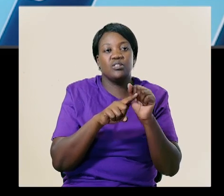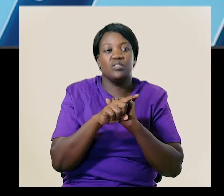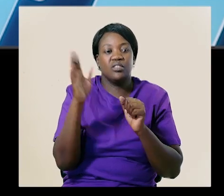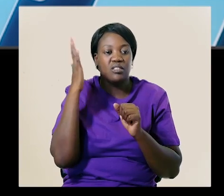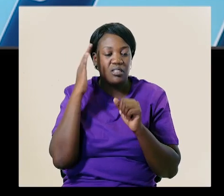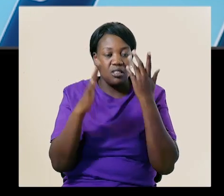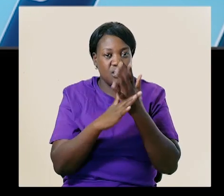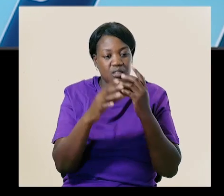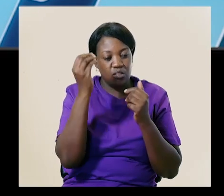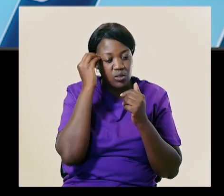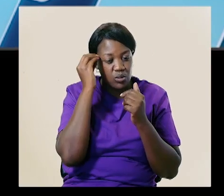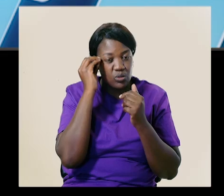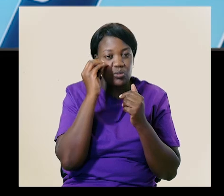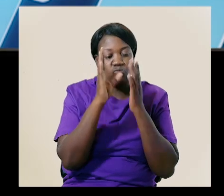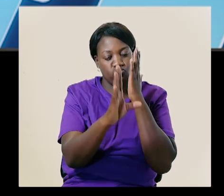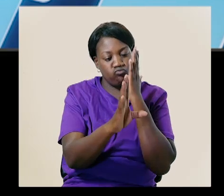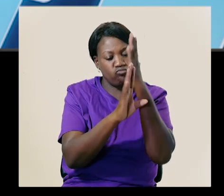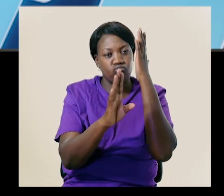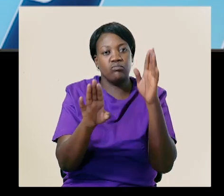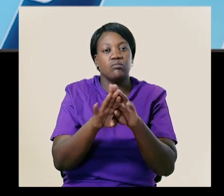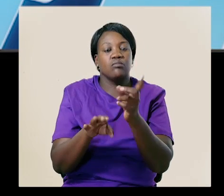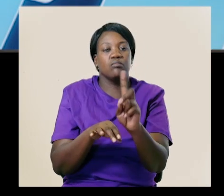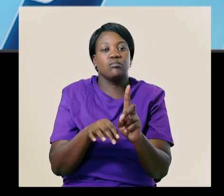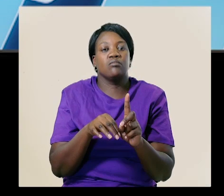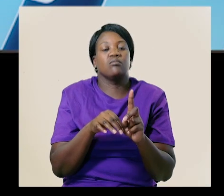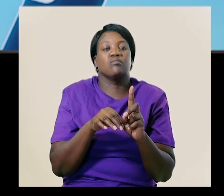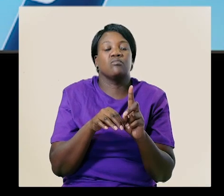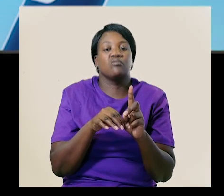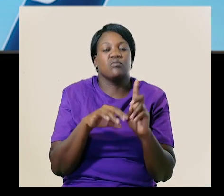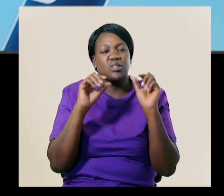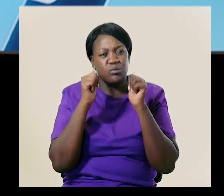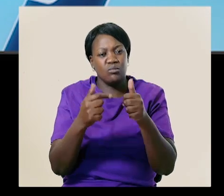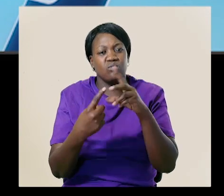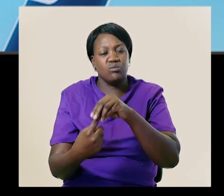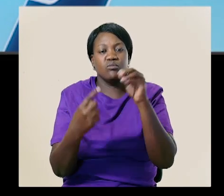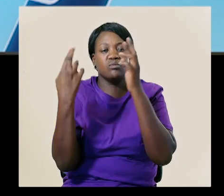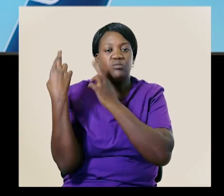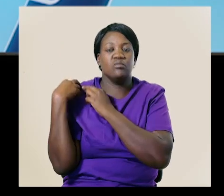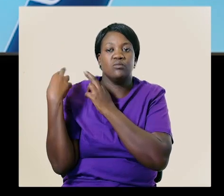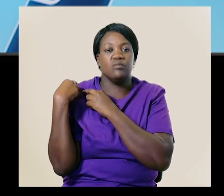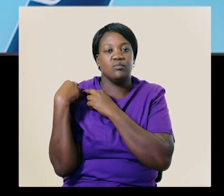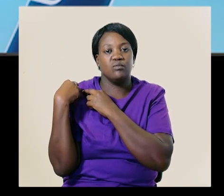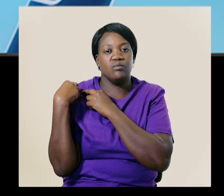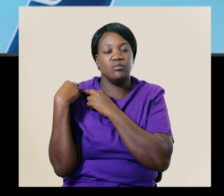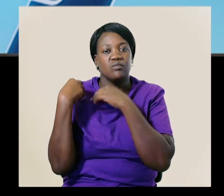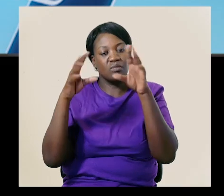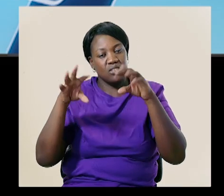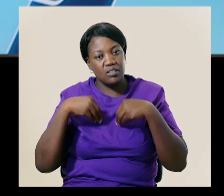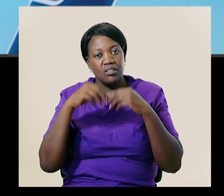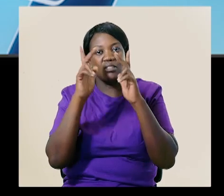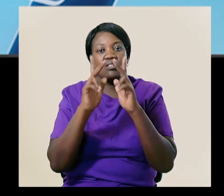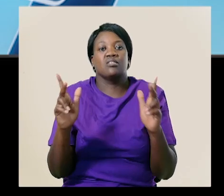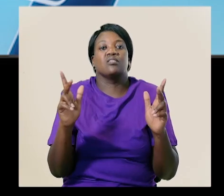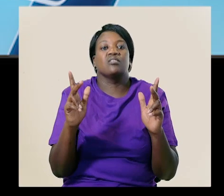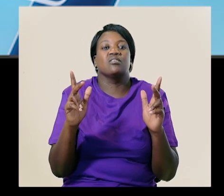worker knows exactly what to do. The main advantage of specialization, then, is to allow people